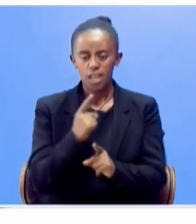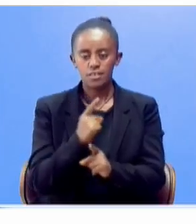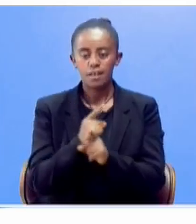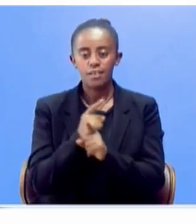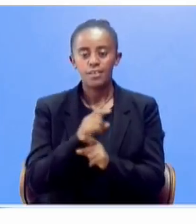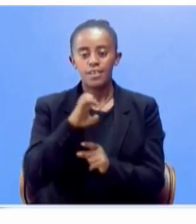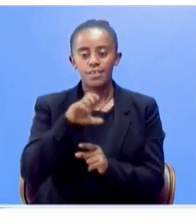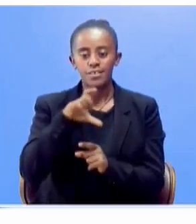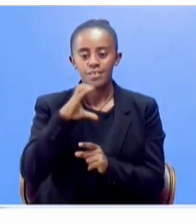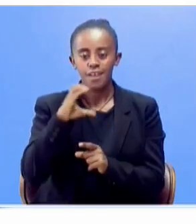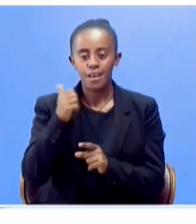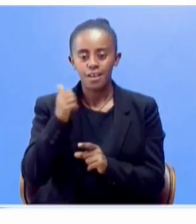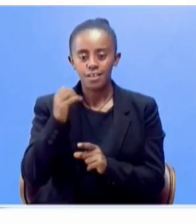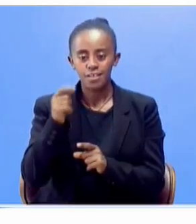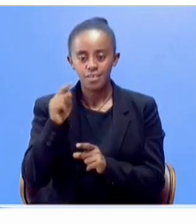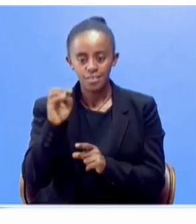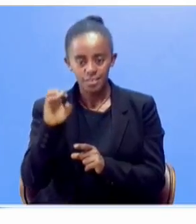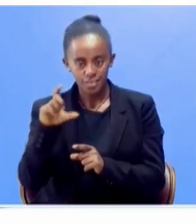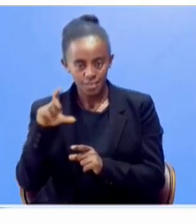Exactly.